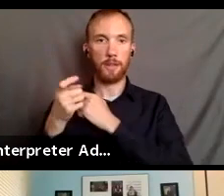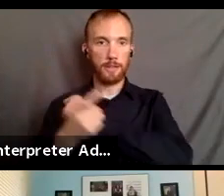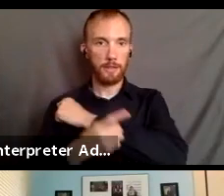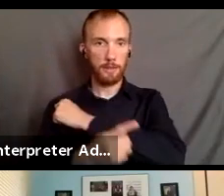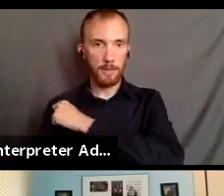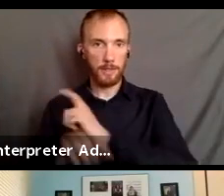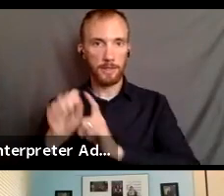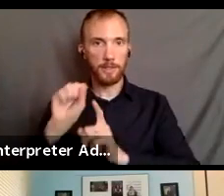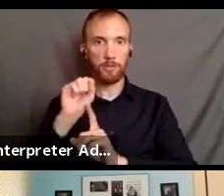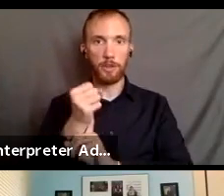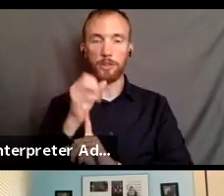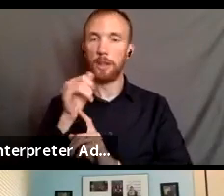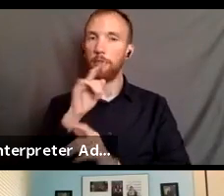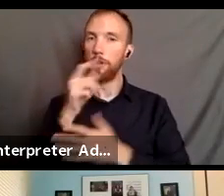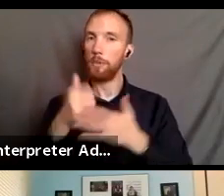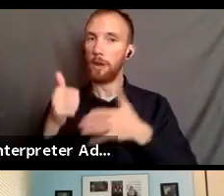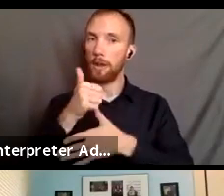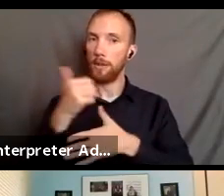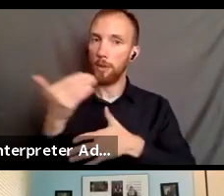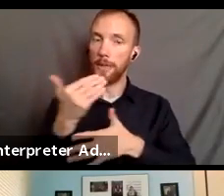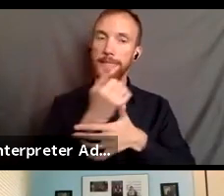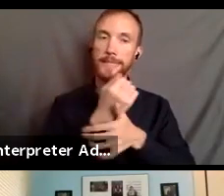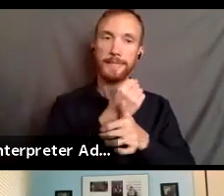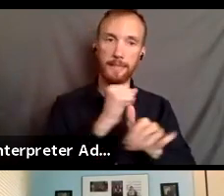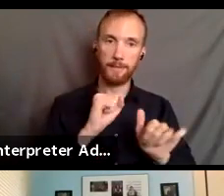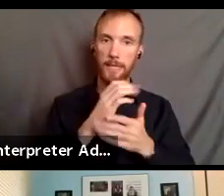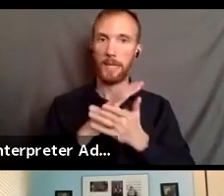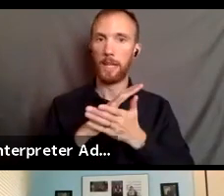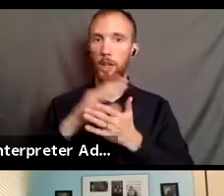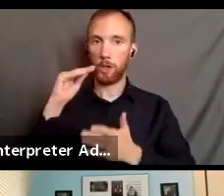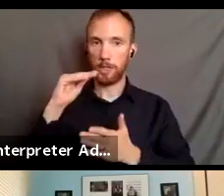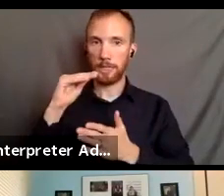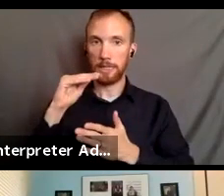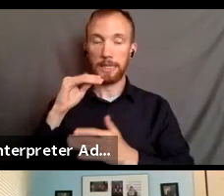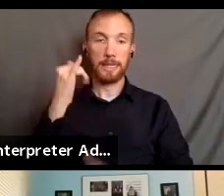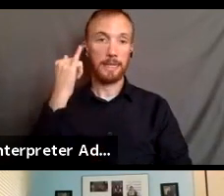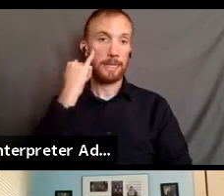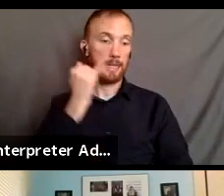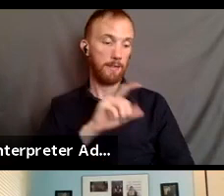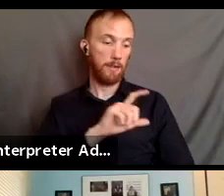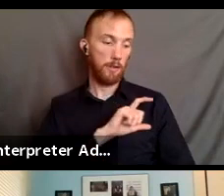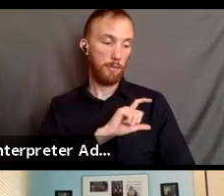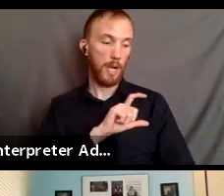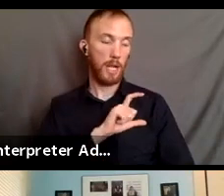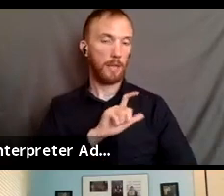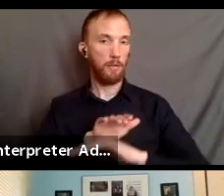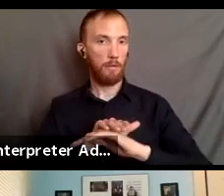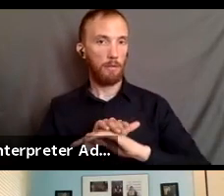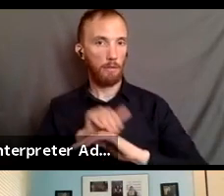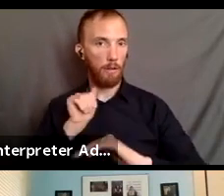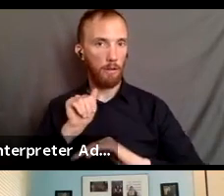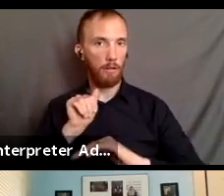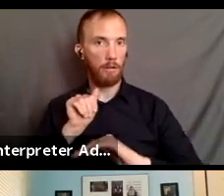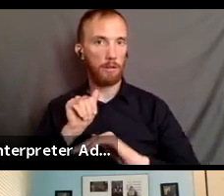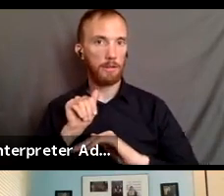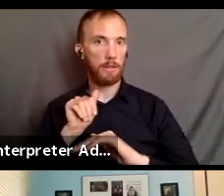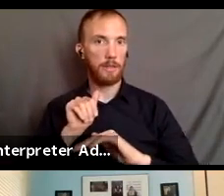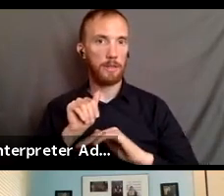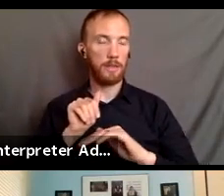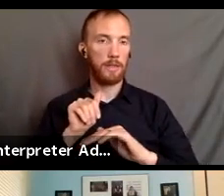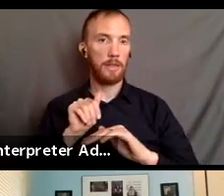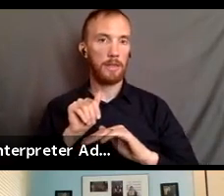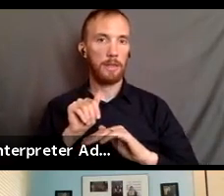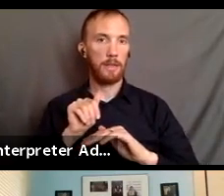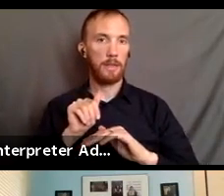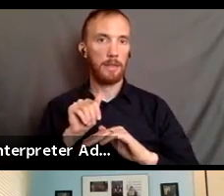safety and student learning if the police are getting called rather than figuring out how to de-escalate the situation from within the